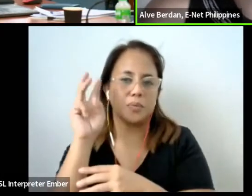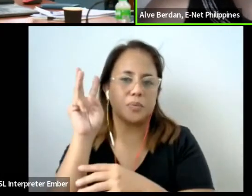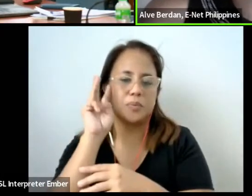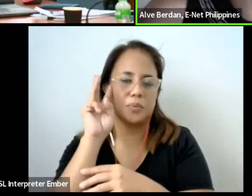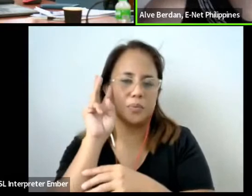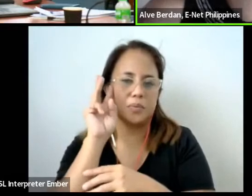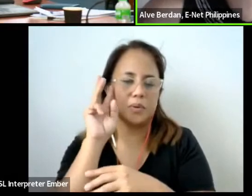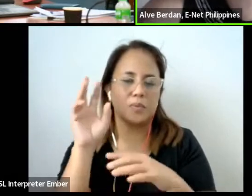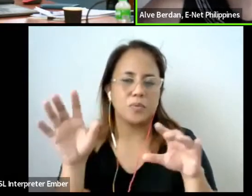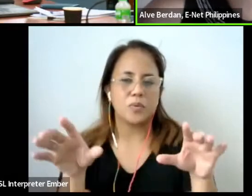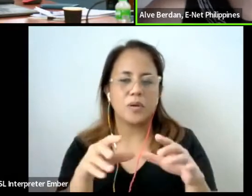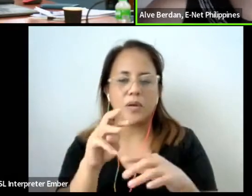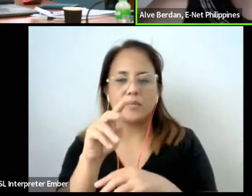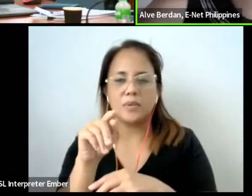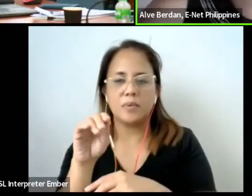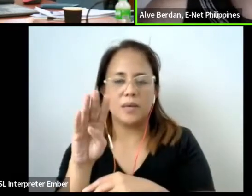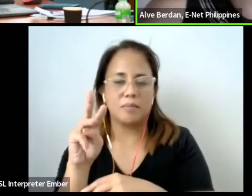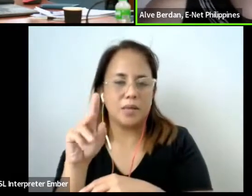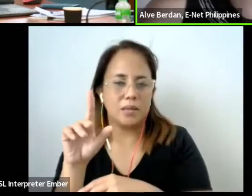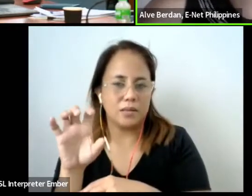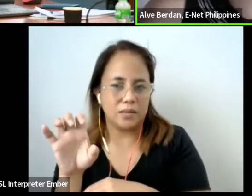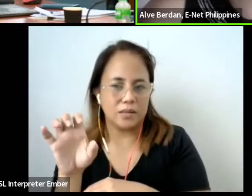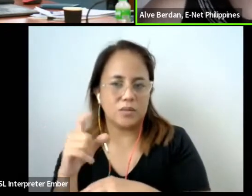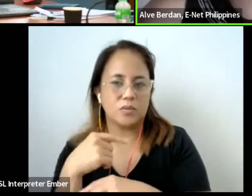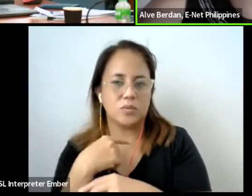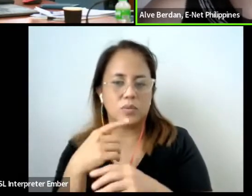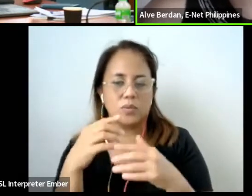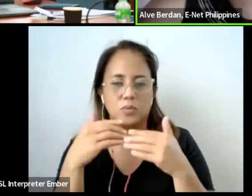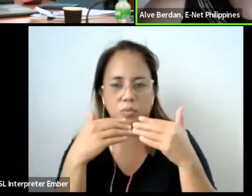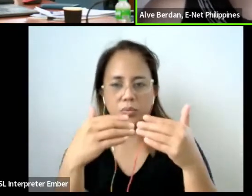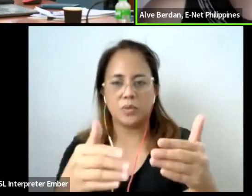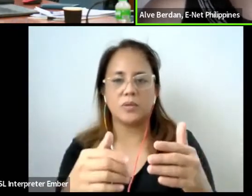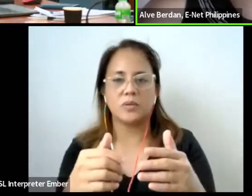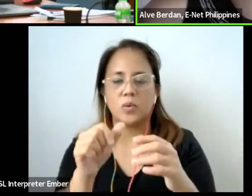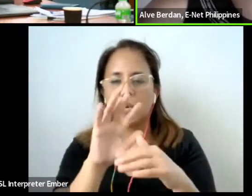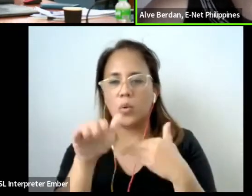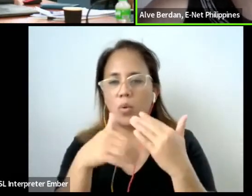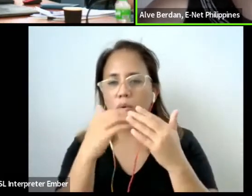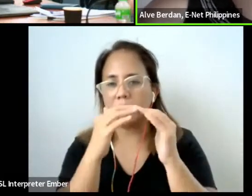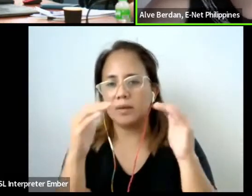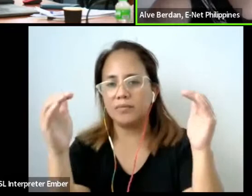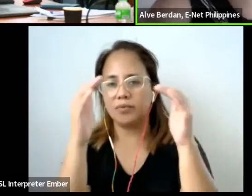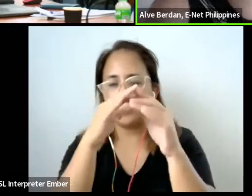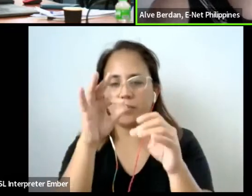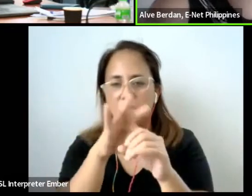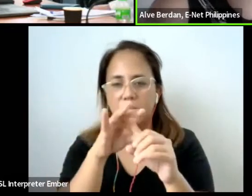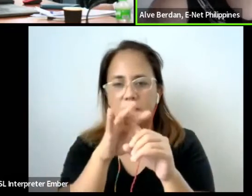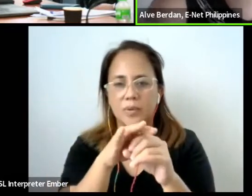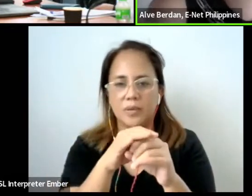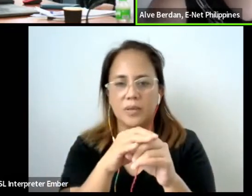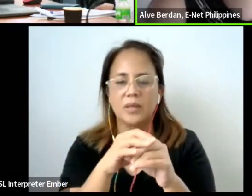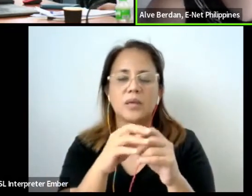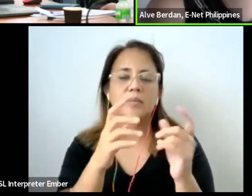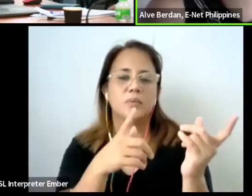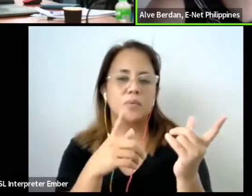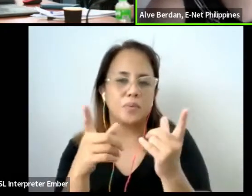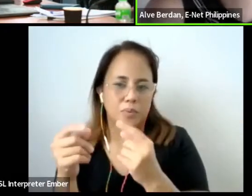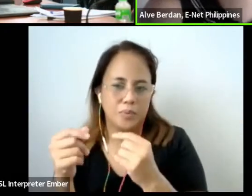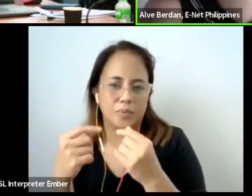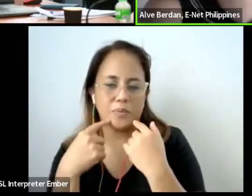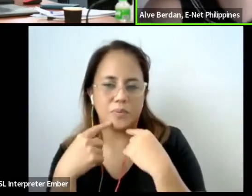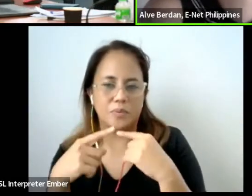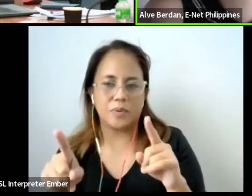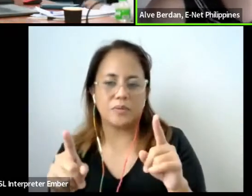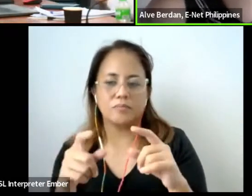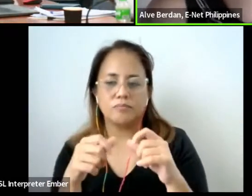mobilization for MTB-MLE to be an ongoing at all levels if the program is to be implemented successfully